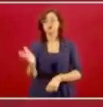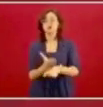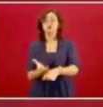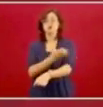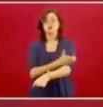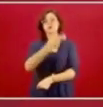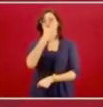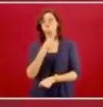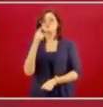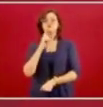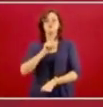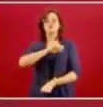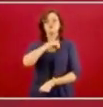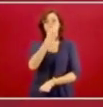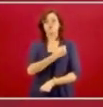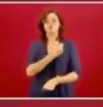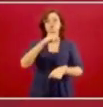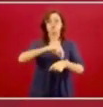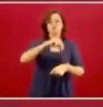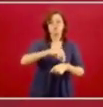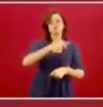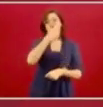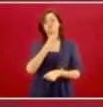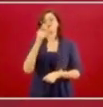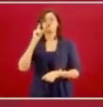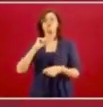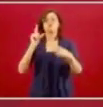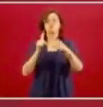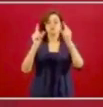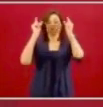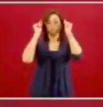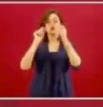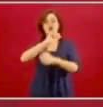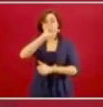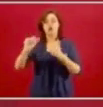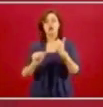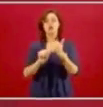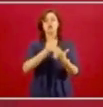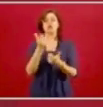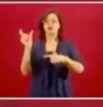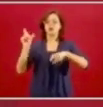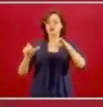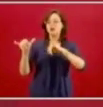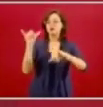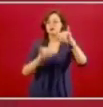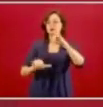and will get worse. So, you, colleagues, all of you, nurses, doctors,